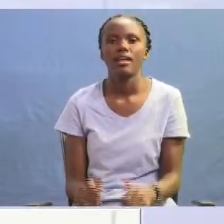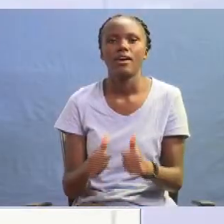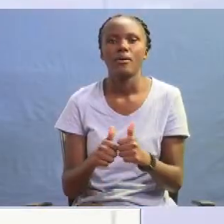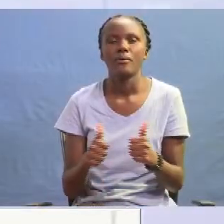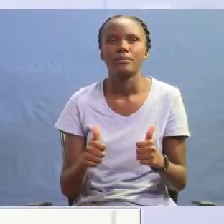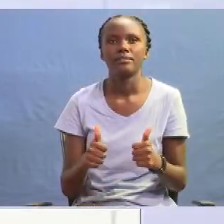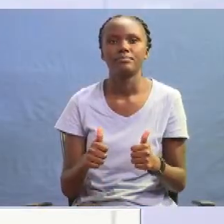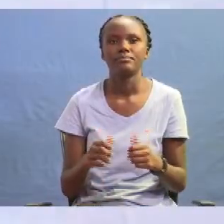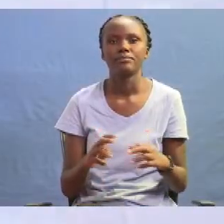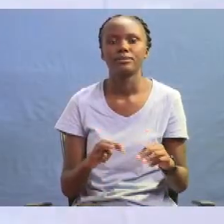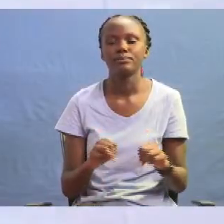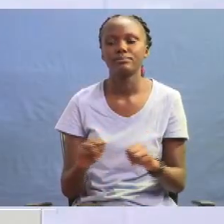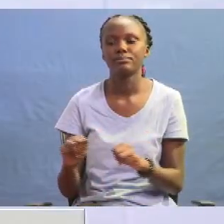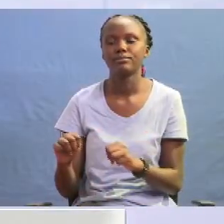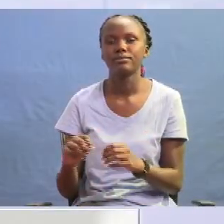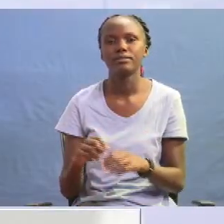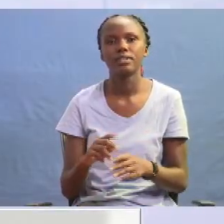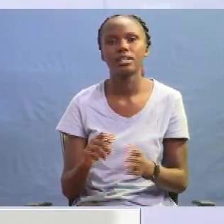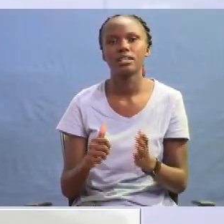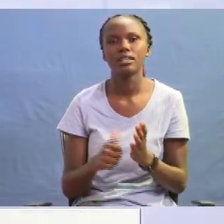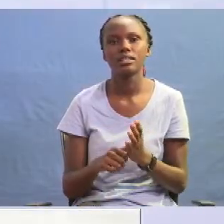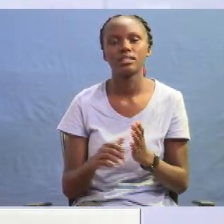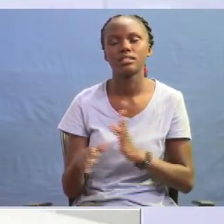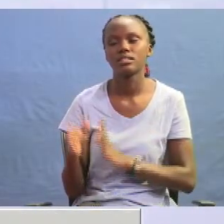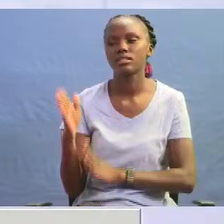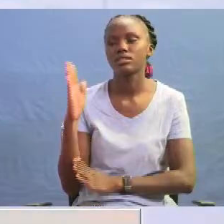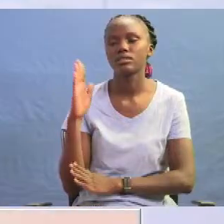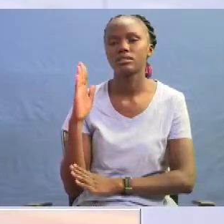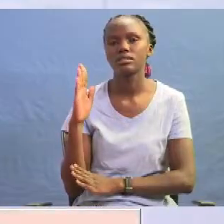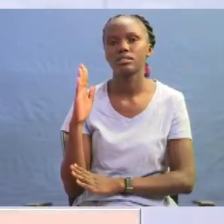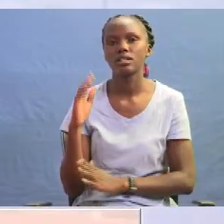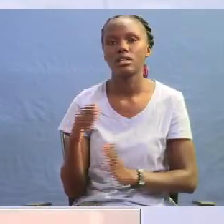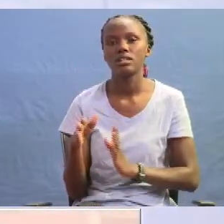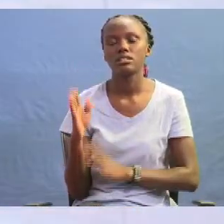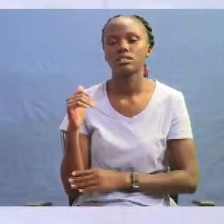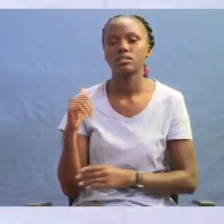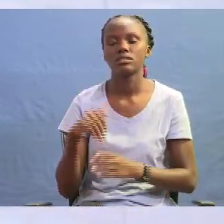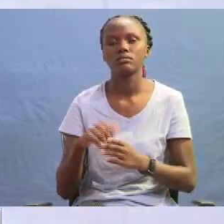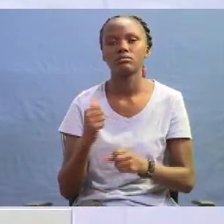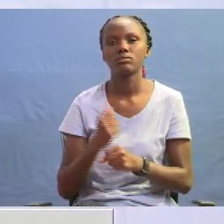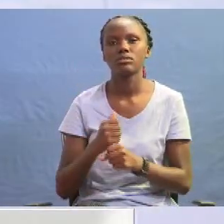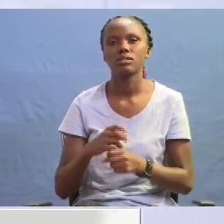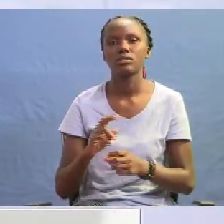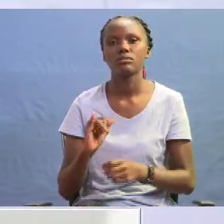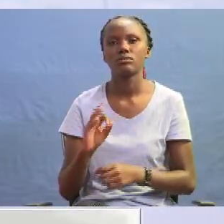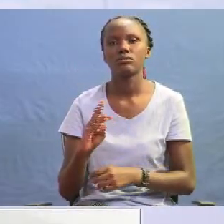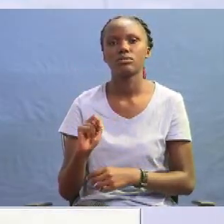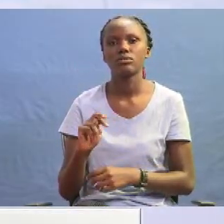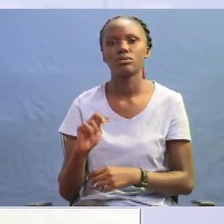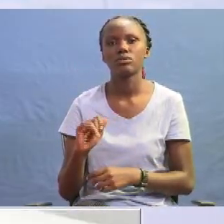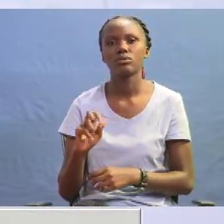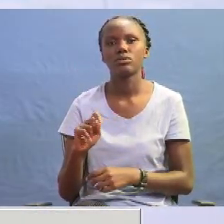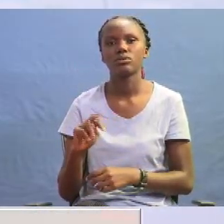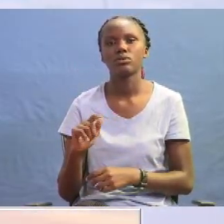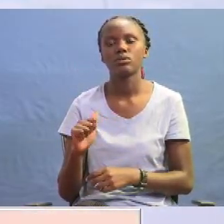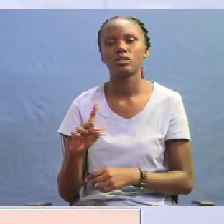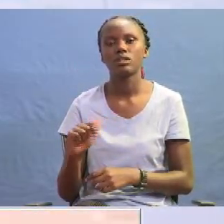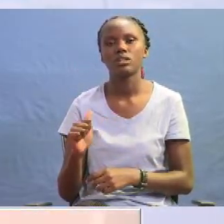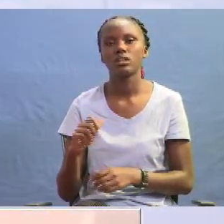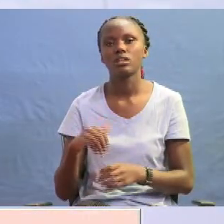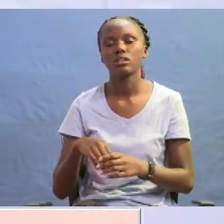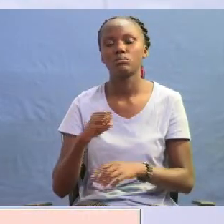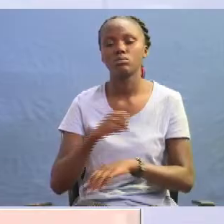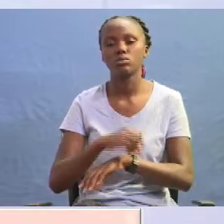Alright, now let's switch gears to matters security. Now, security deterioration in Funyula constituency in Busia